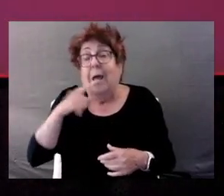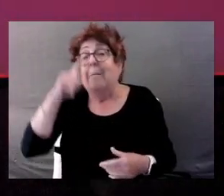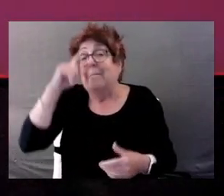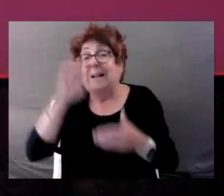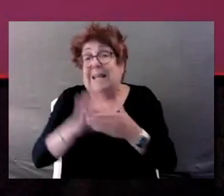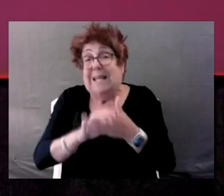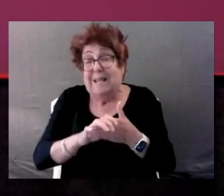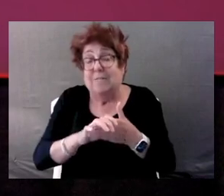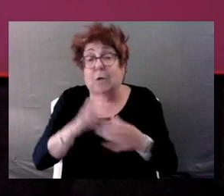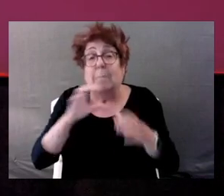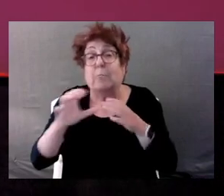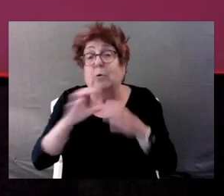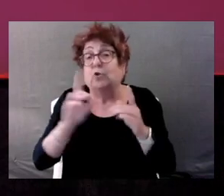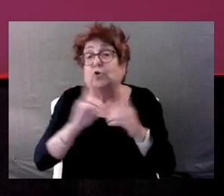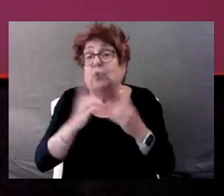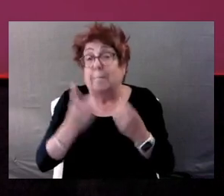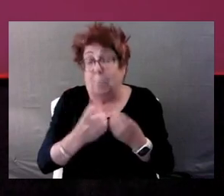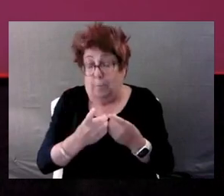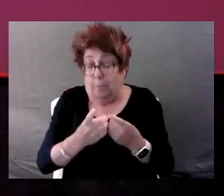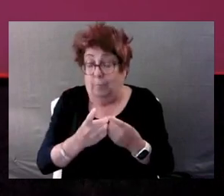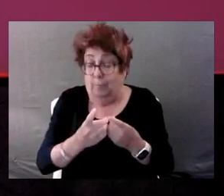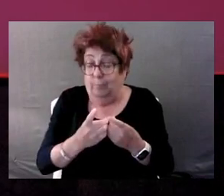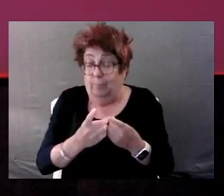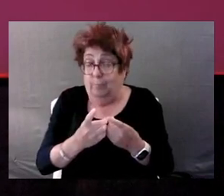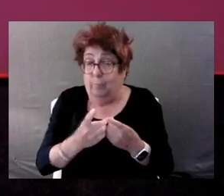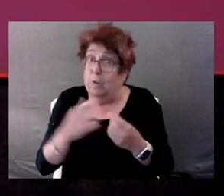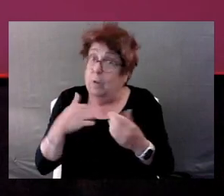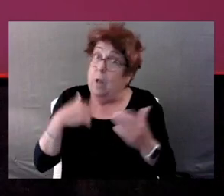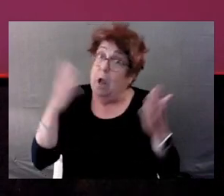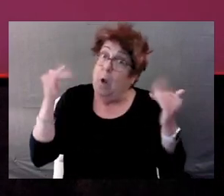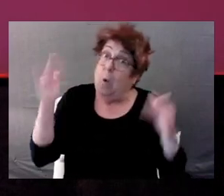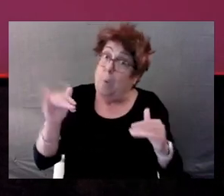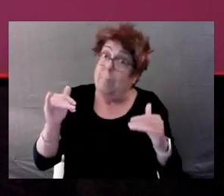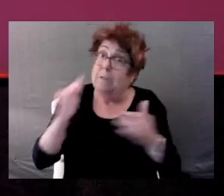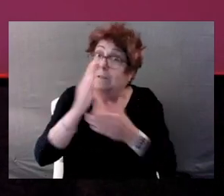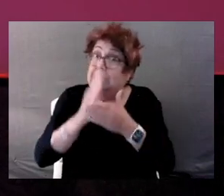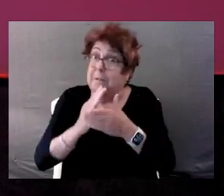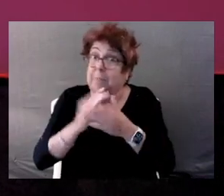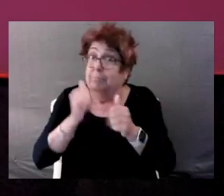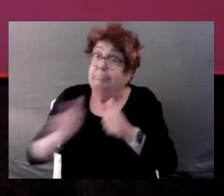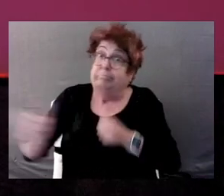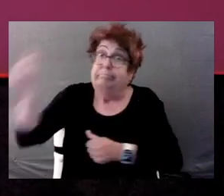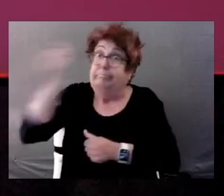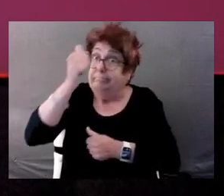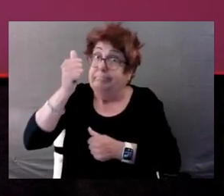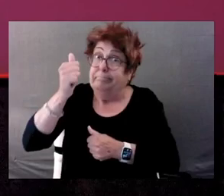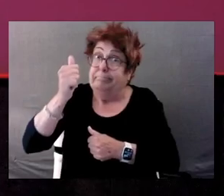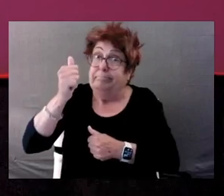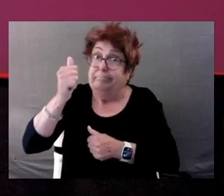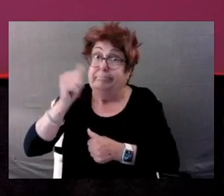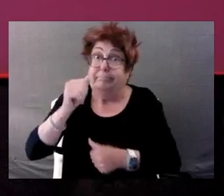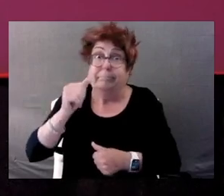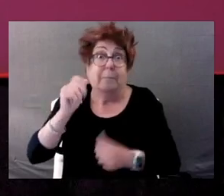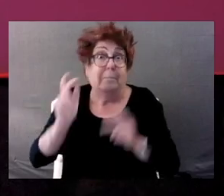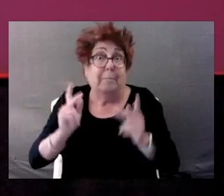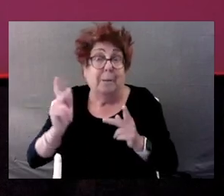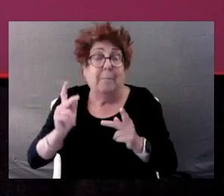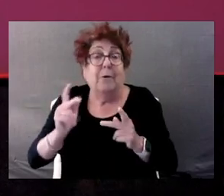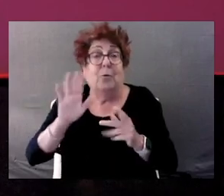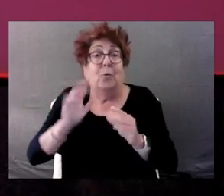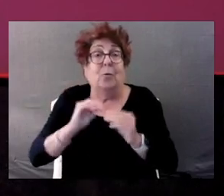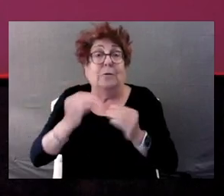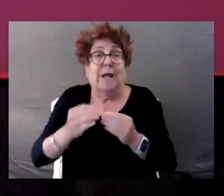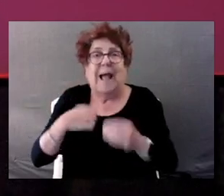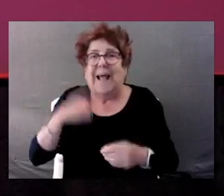communications departments, and I hope some executives are in here to listen to this, I think that is your most important department in your entire